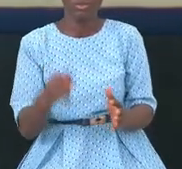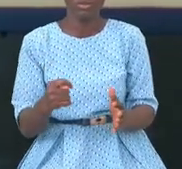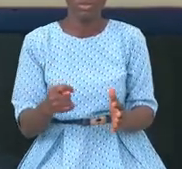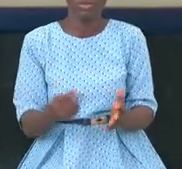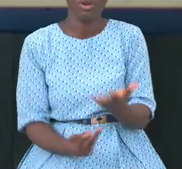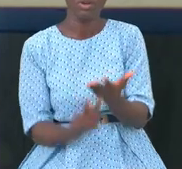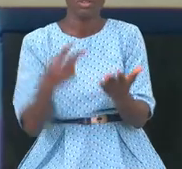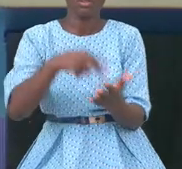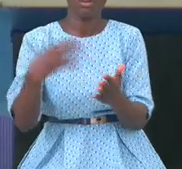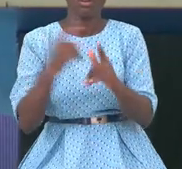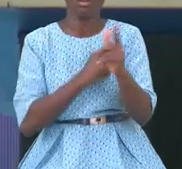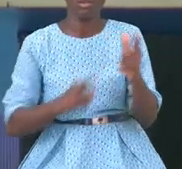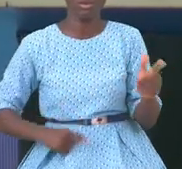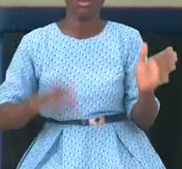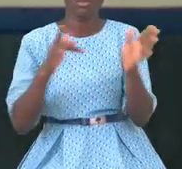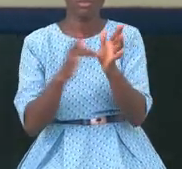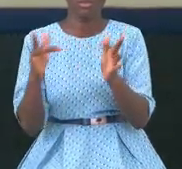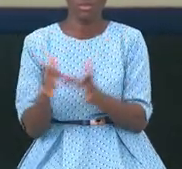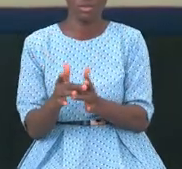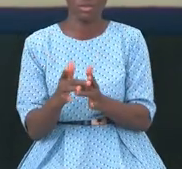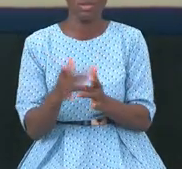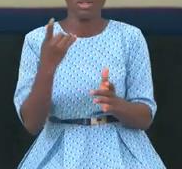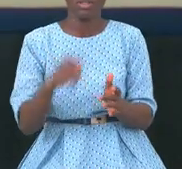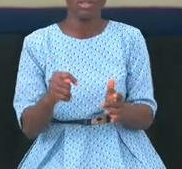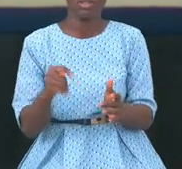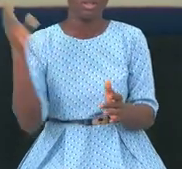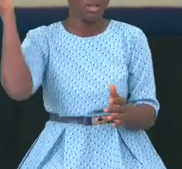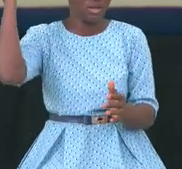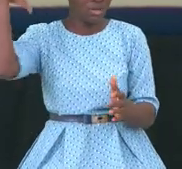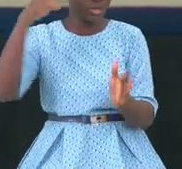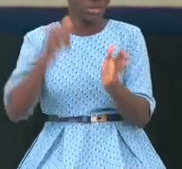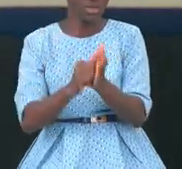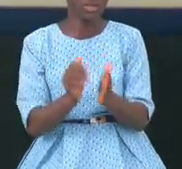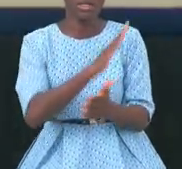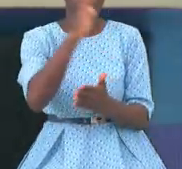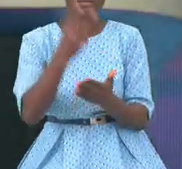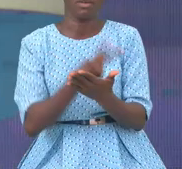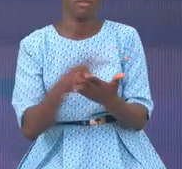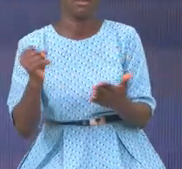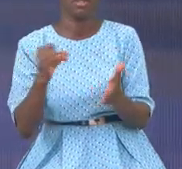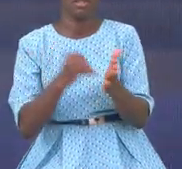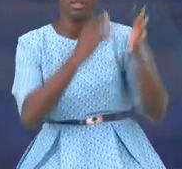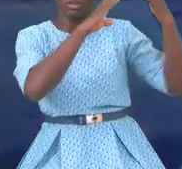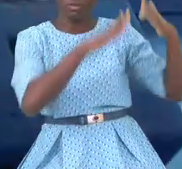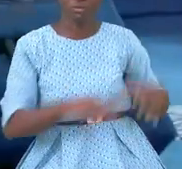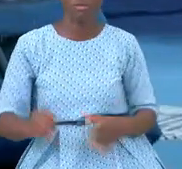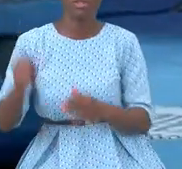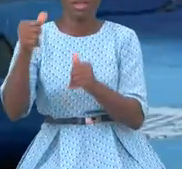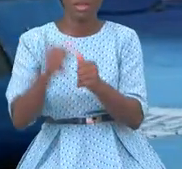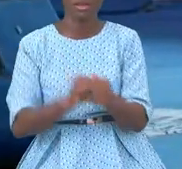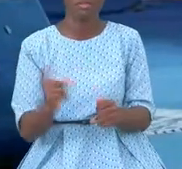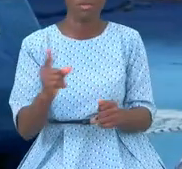grace that never fails. It flows everywhere. It gets to you, it gets to me, it gets